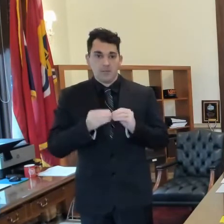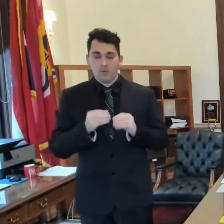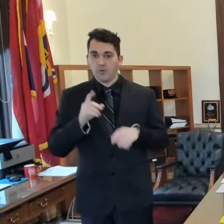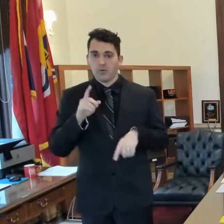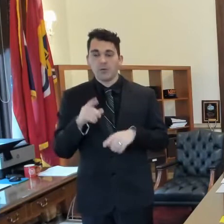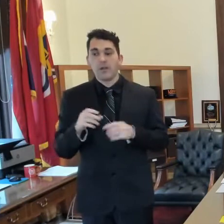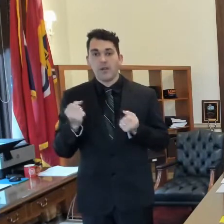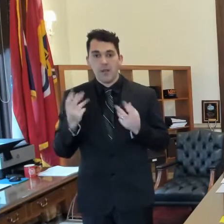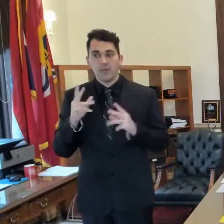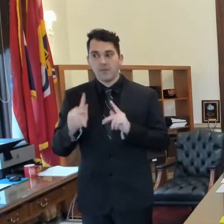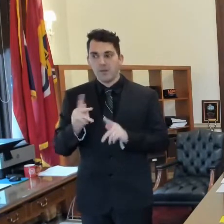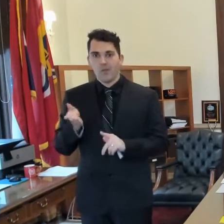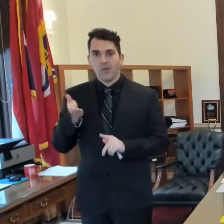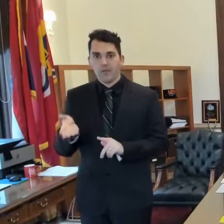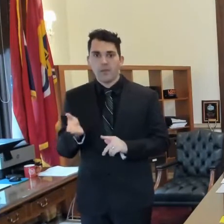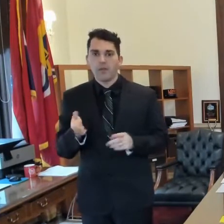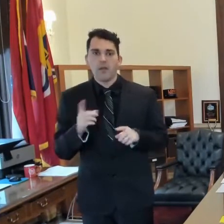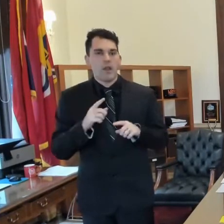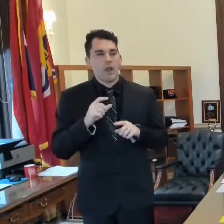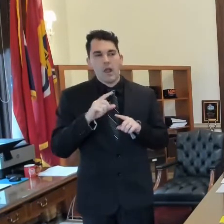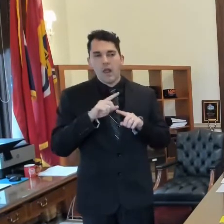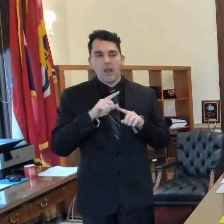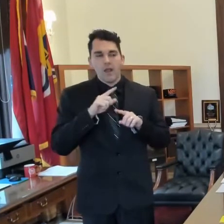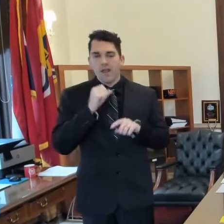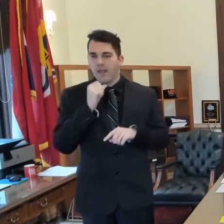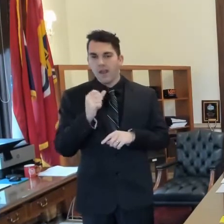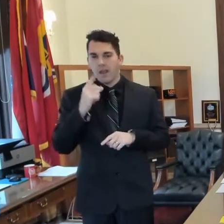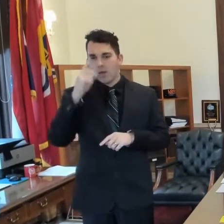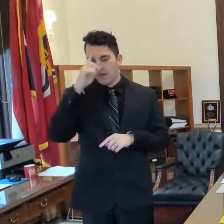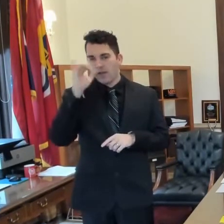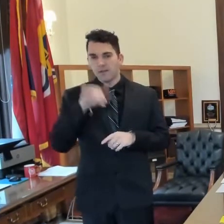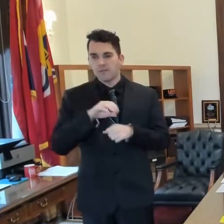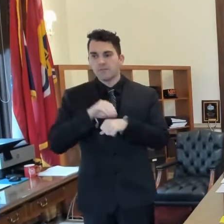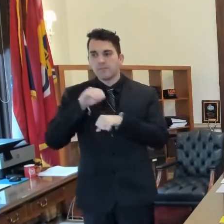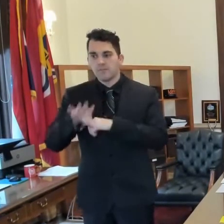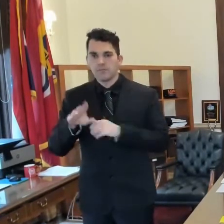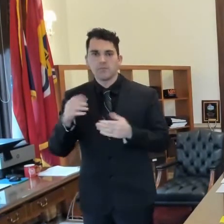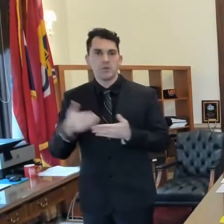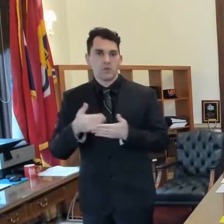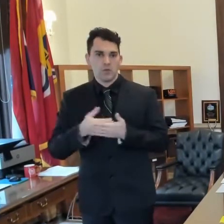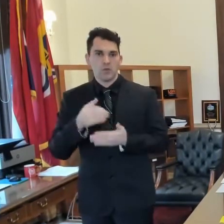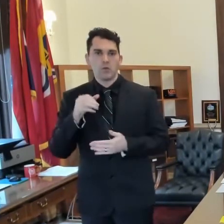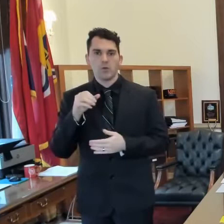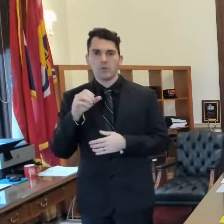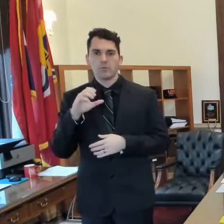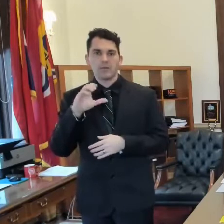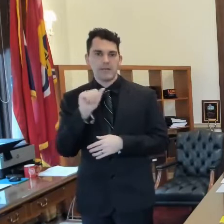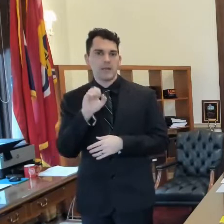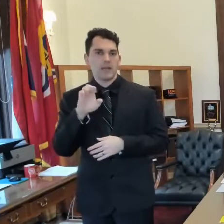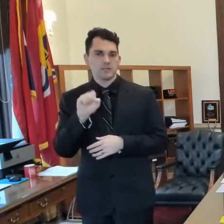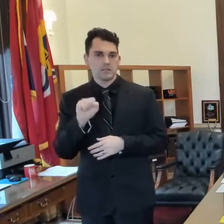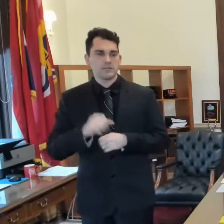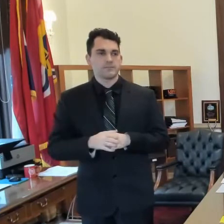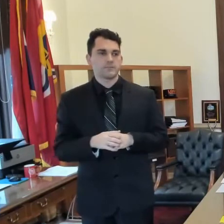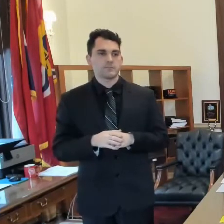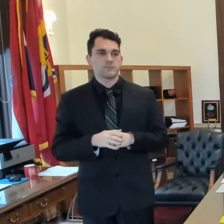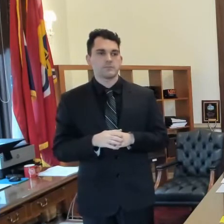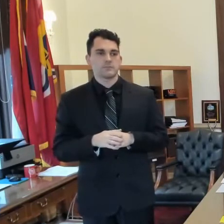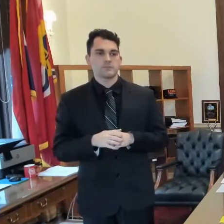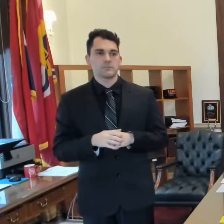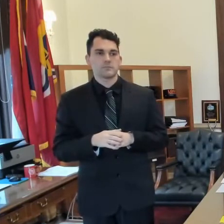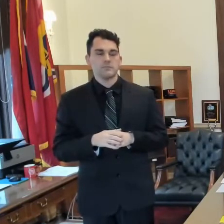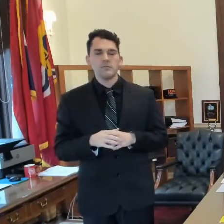hospital. So I don't think it is influencing the new cases. So we have many people submit